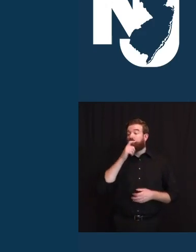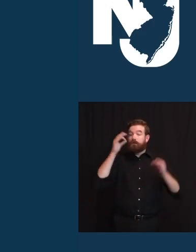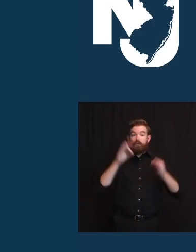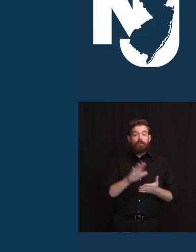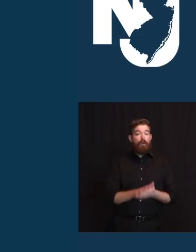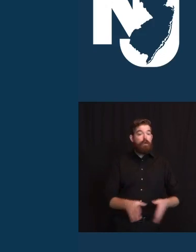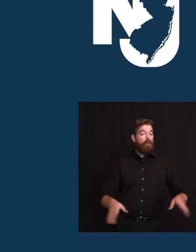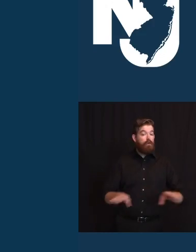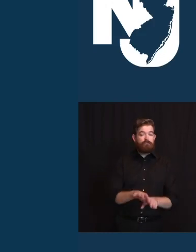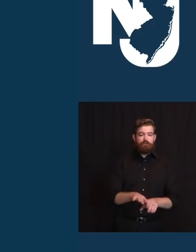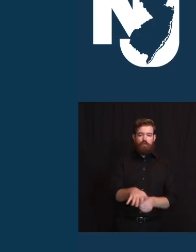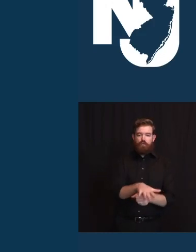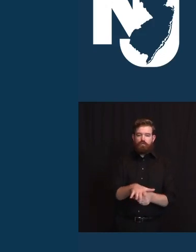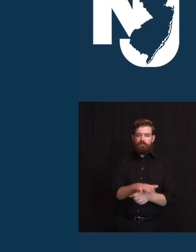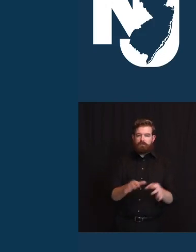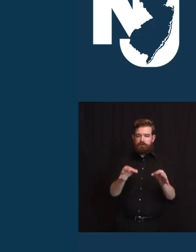officials.